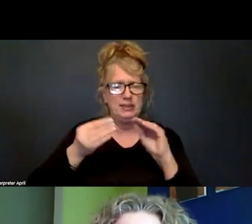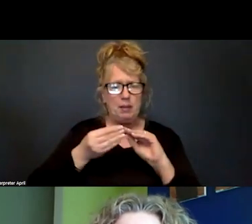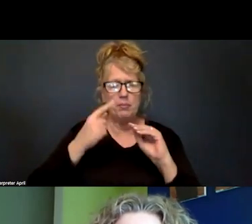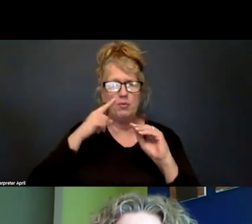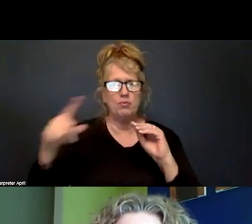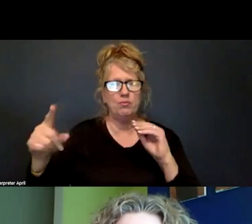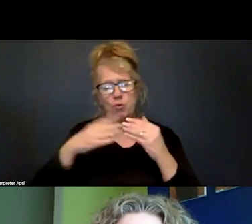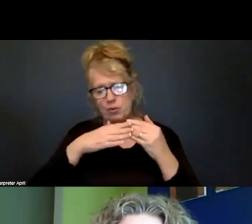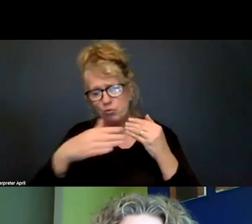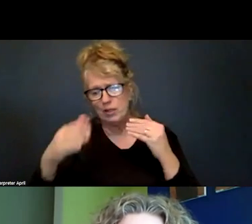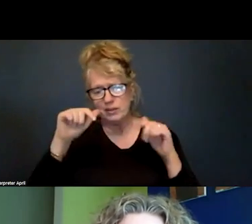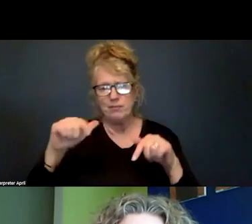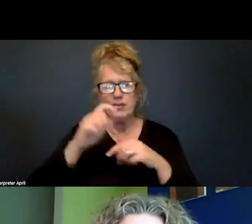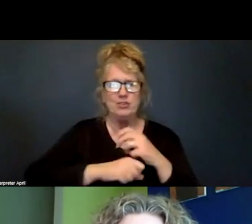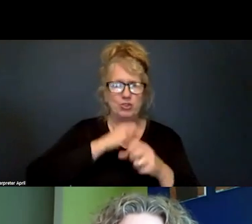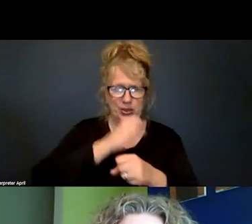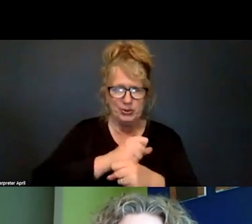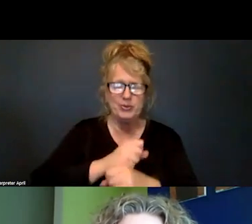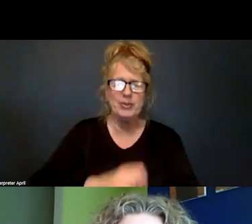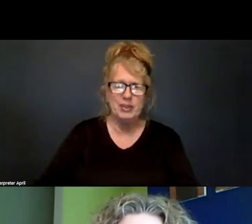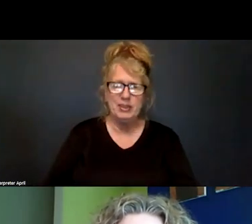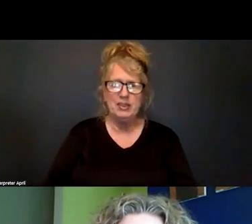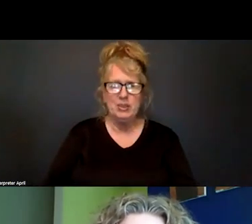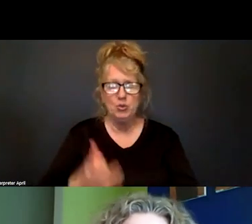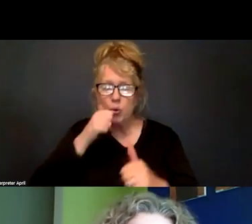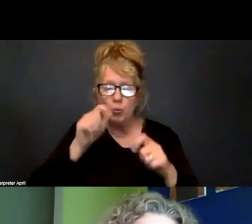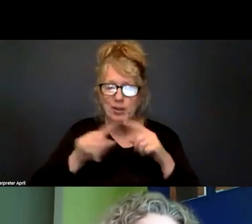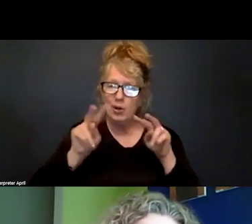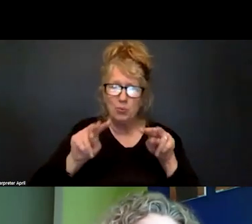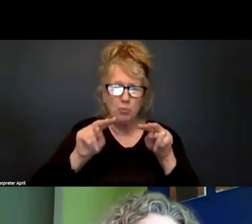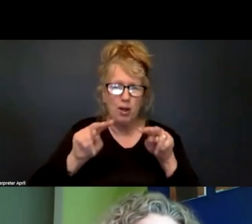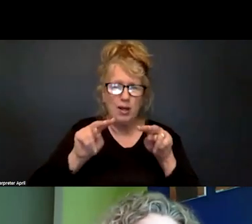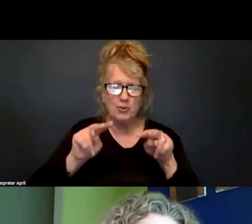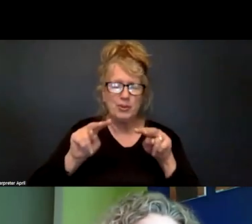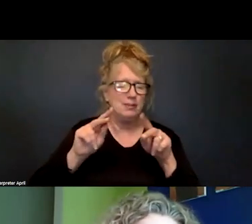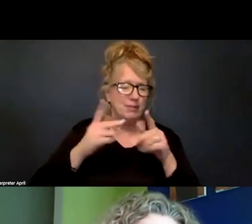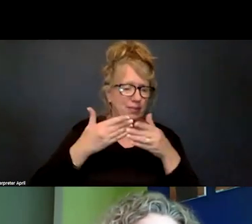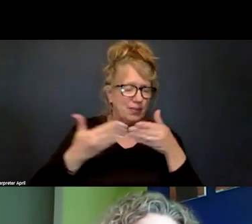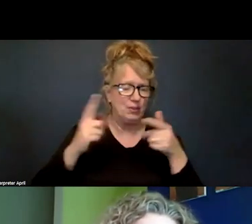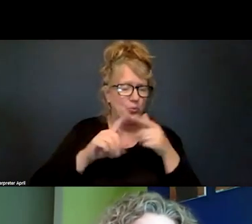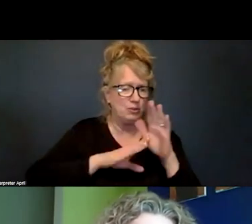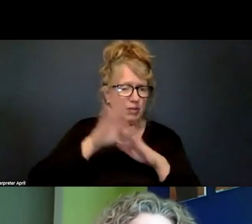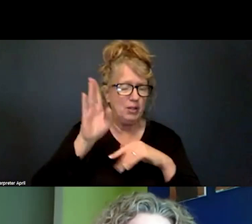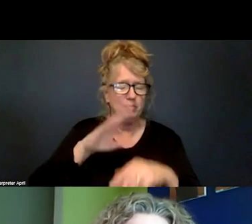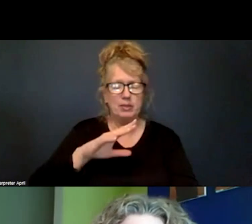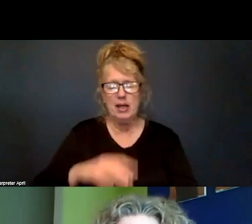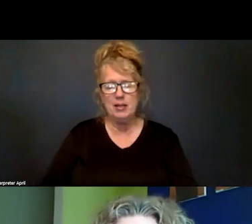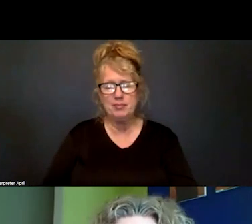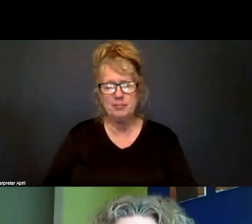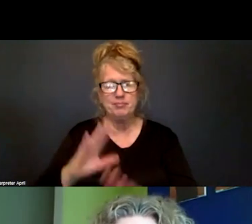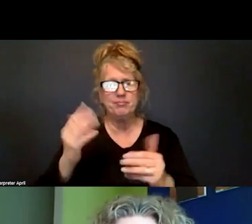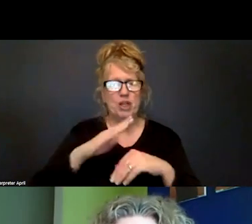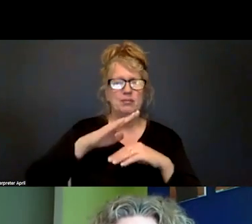this current fiscal year. So we are closely monitoring that as things develop, but just wanted to flag